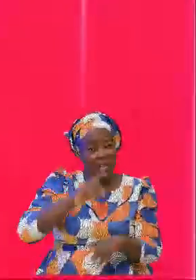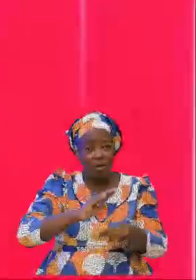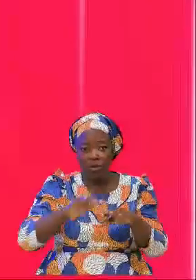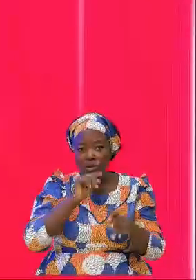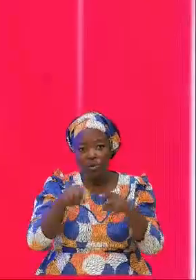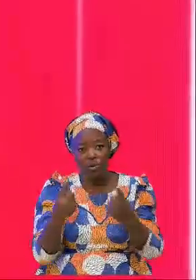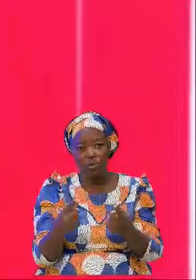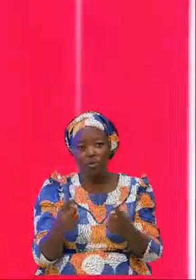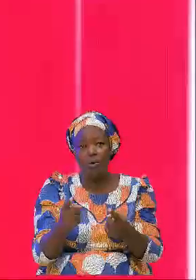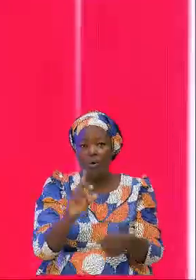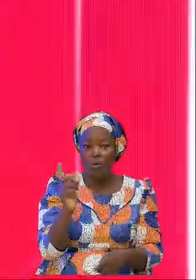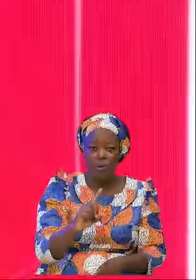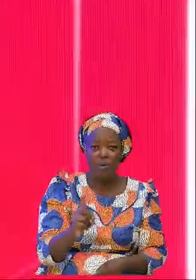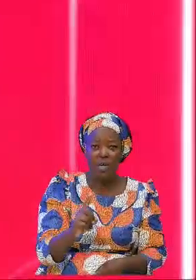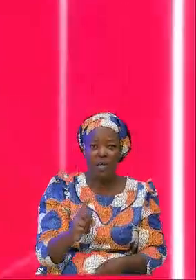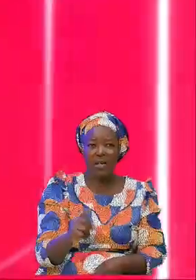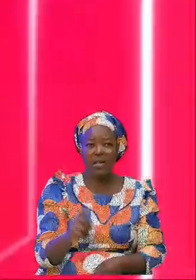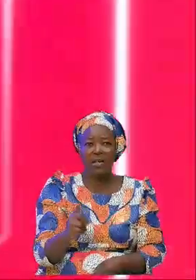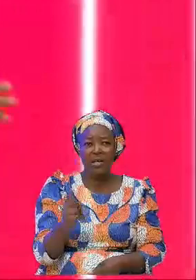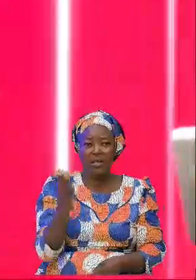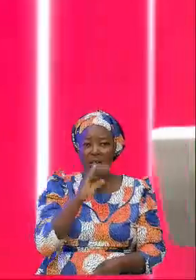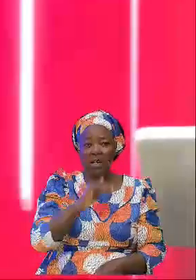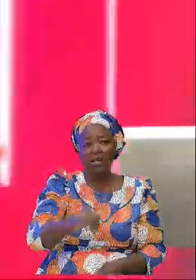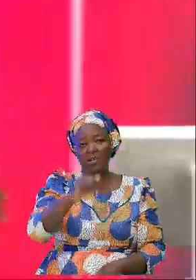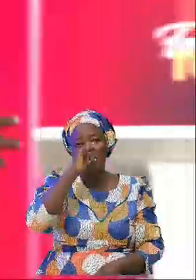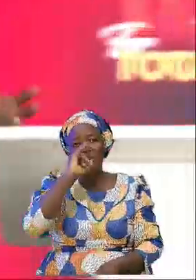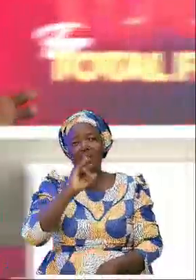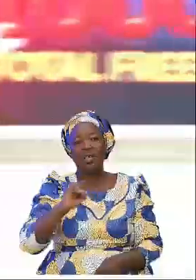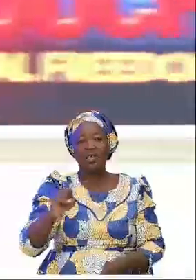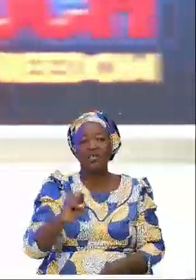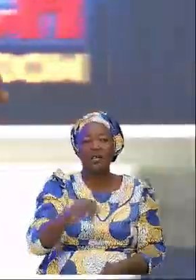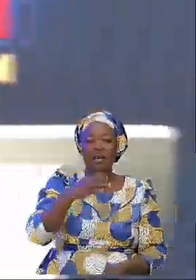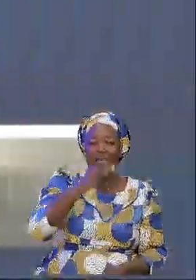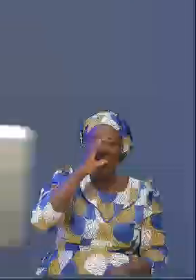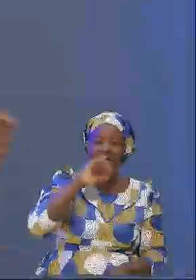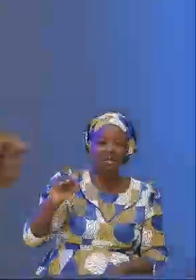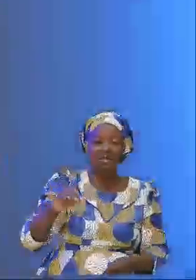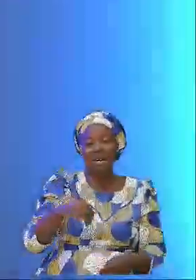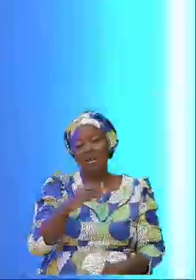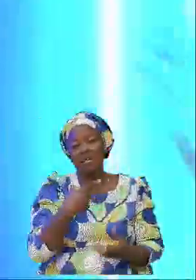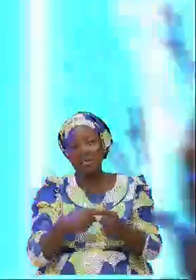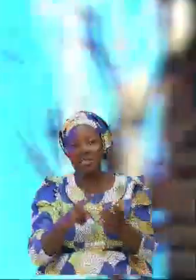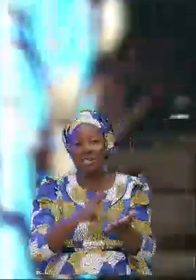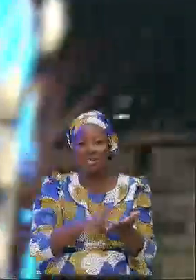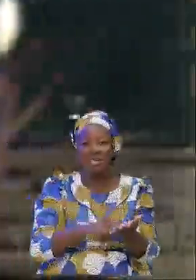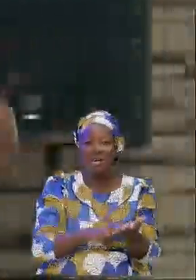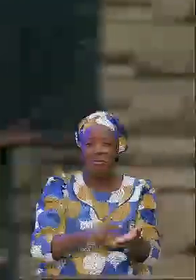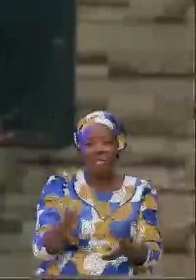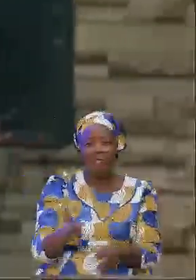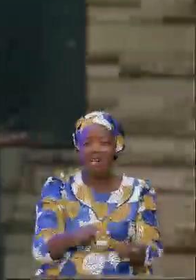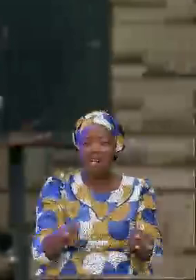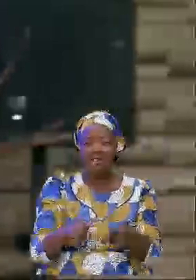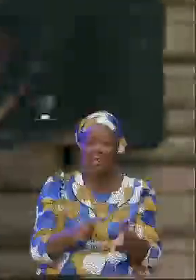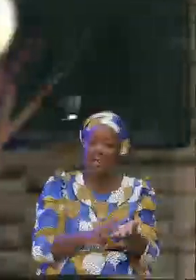himself away from them. It doesn't go where they are, you know, drinking and dancing in the